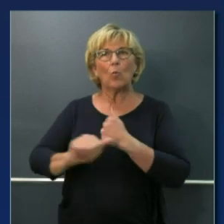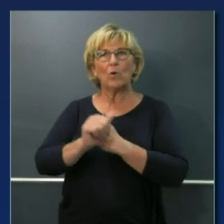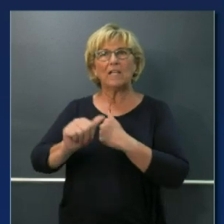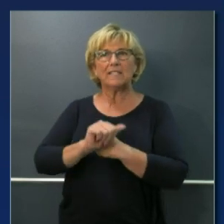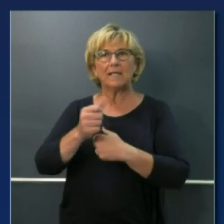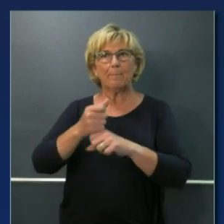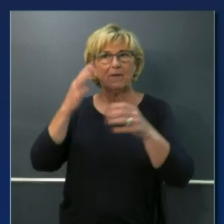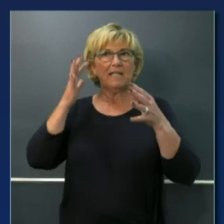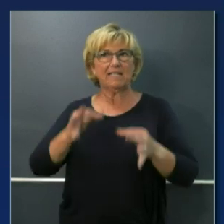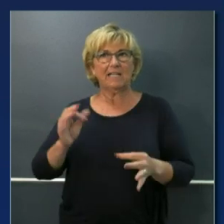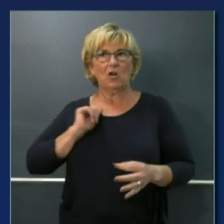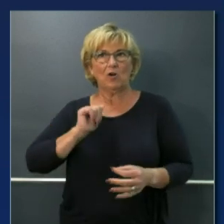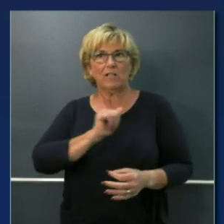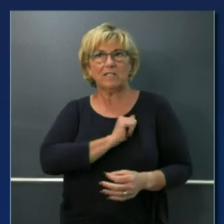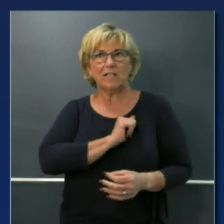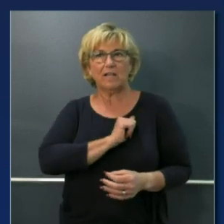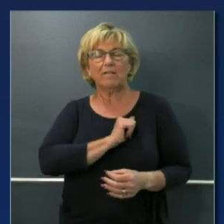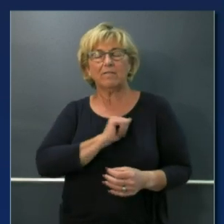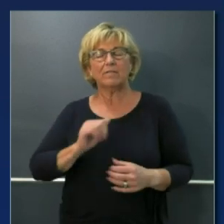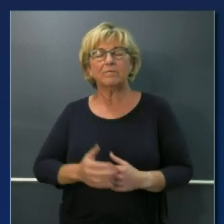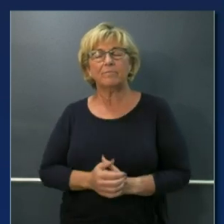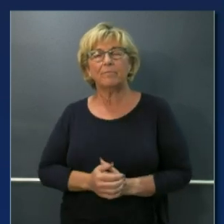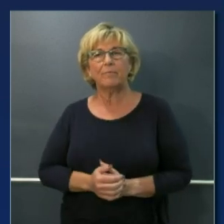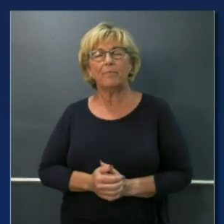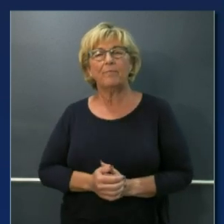make decisions ourselves in a very informed way.